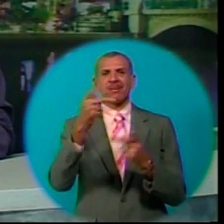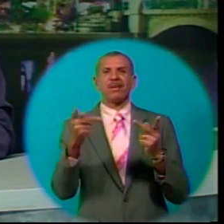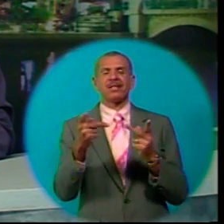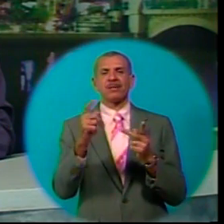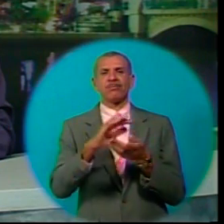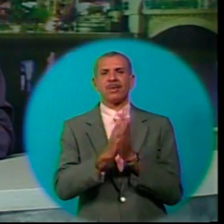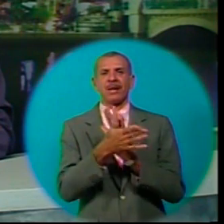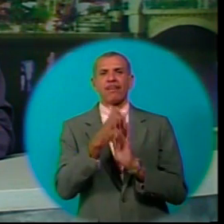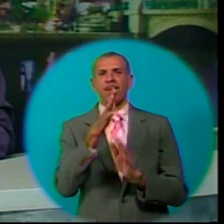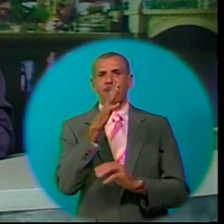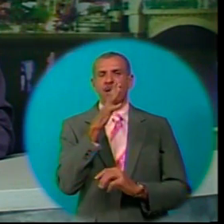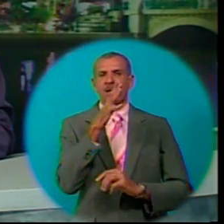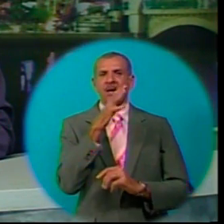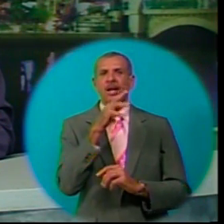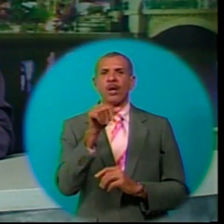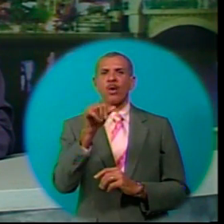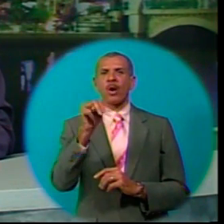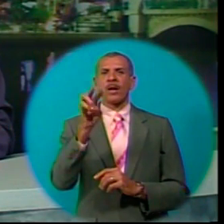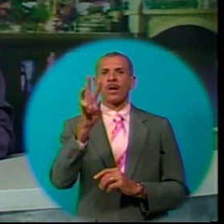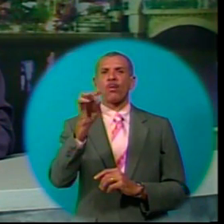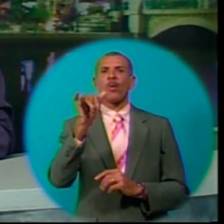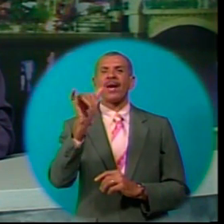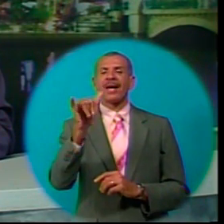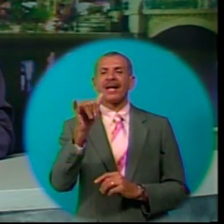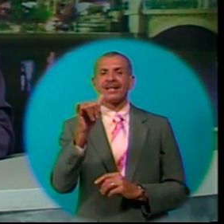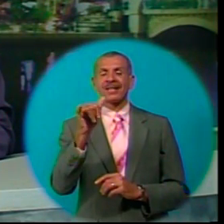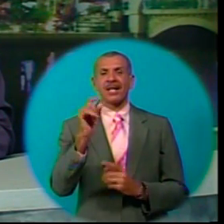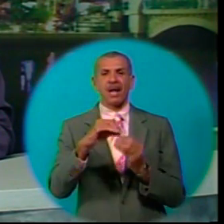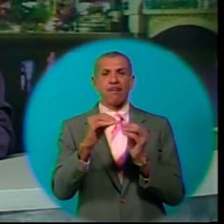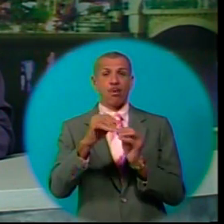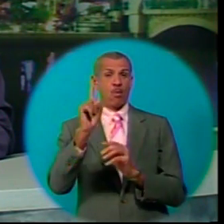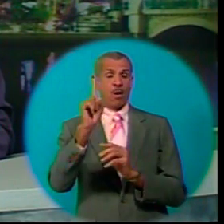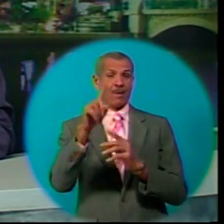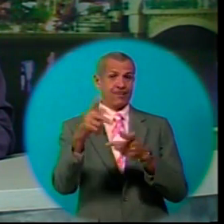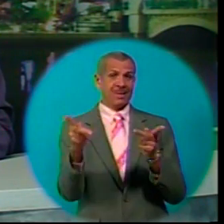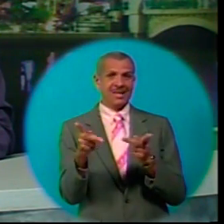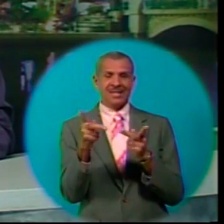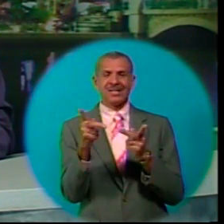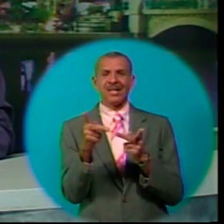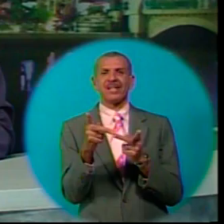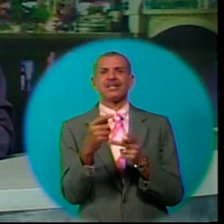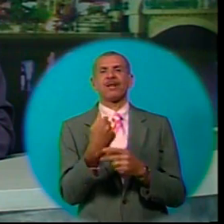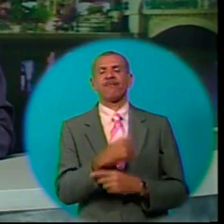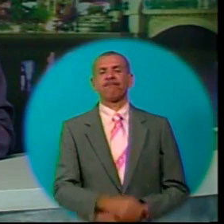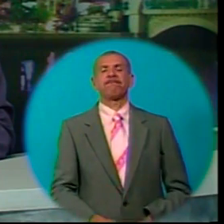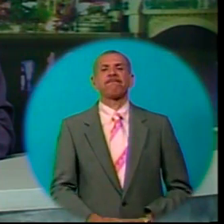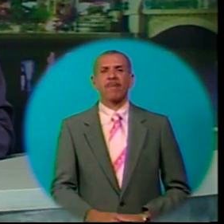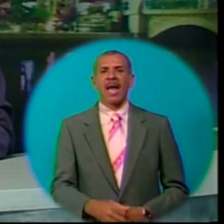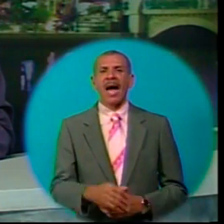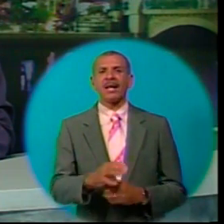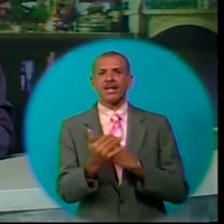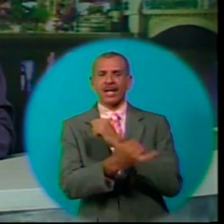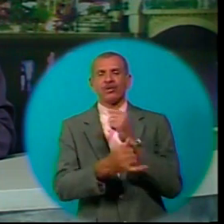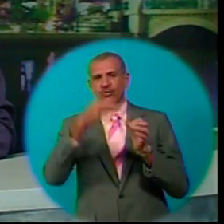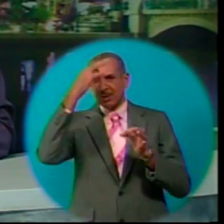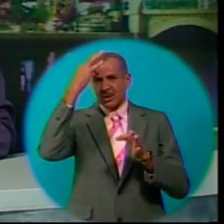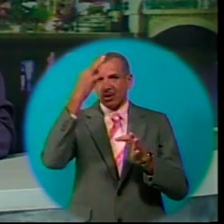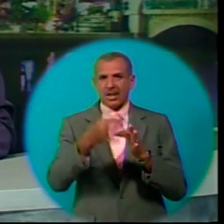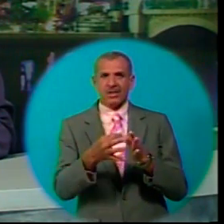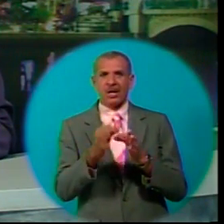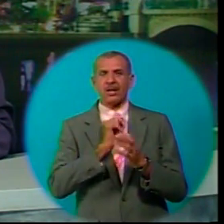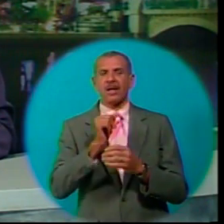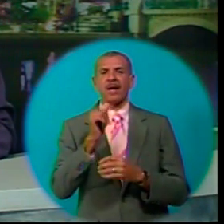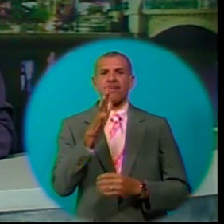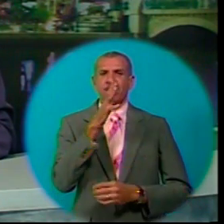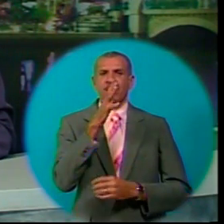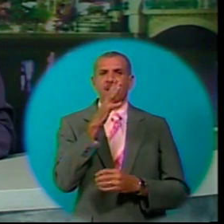Norway takes the #1 spot according to the World Mother Report conducted by Save the Children. Countries are judged based on